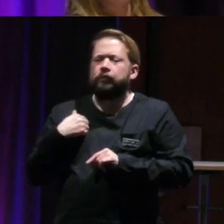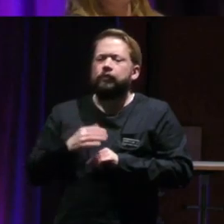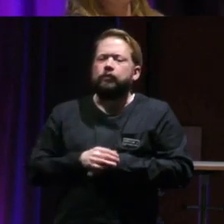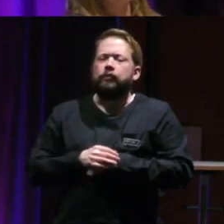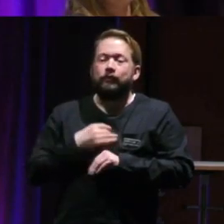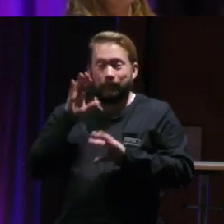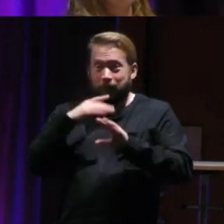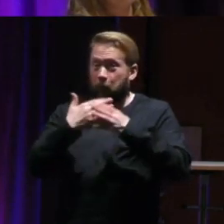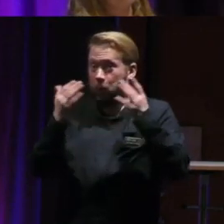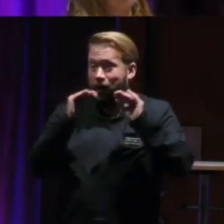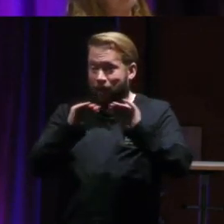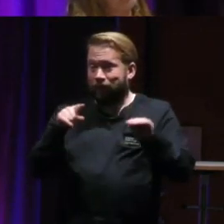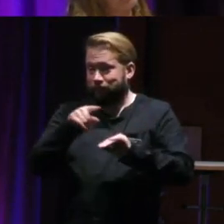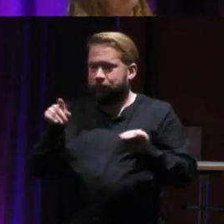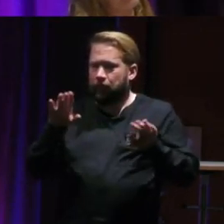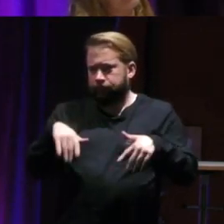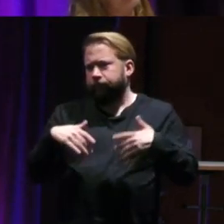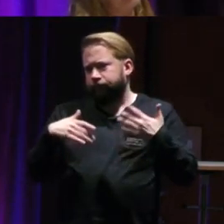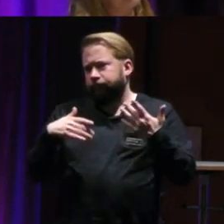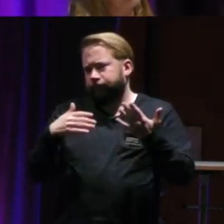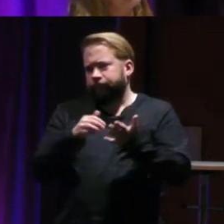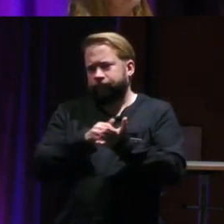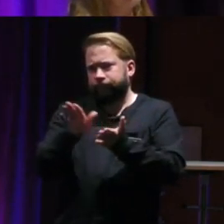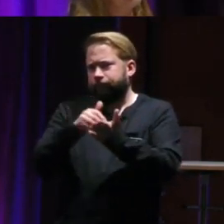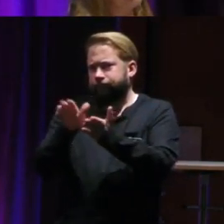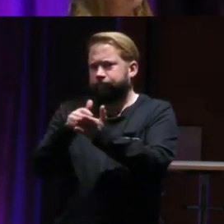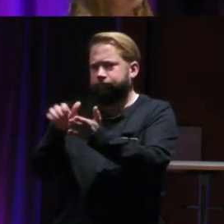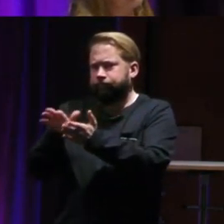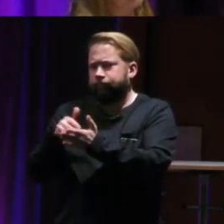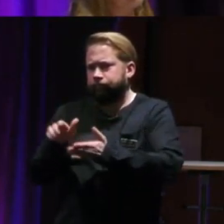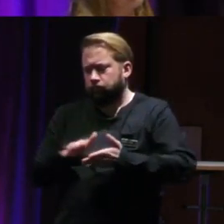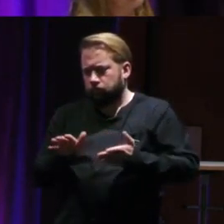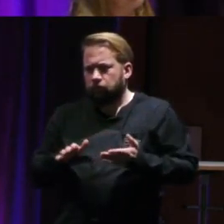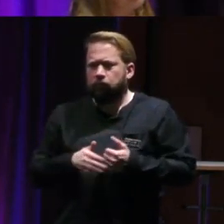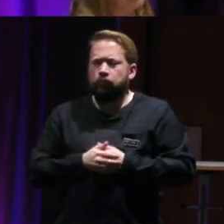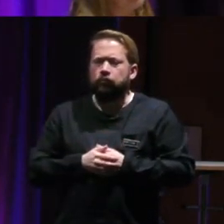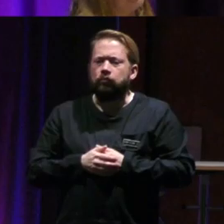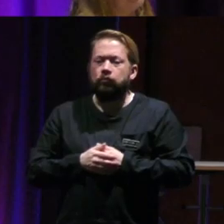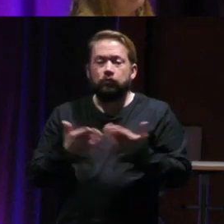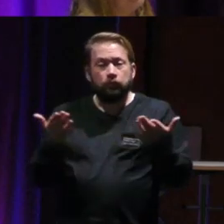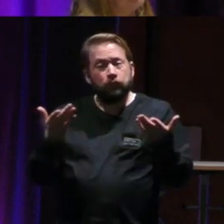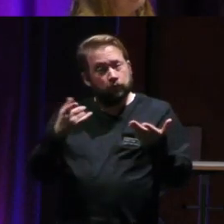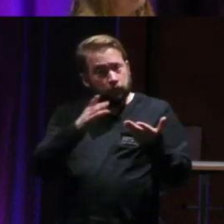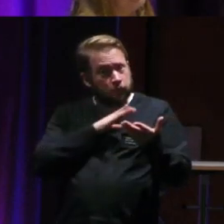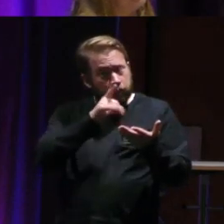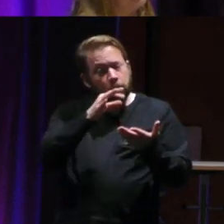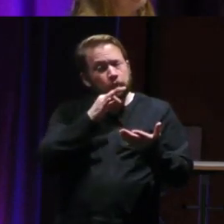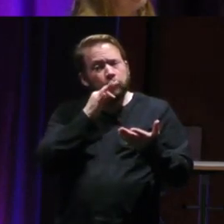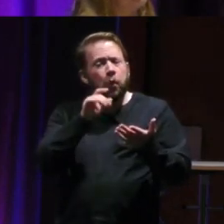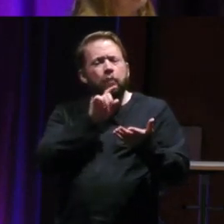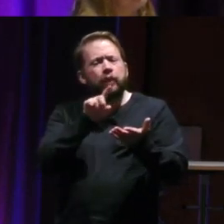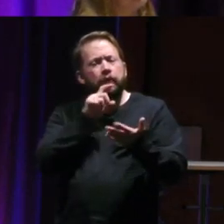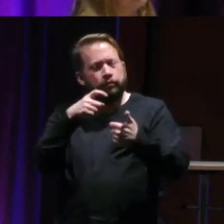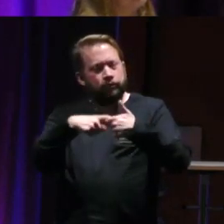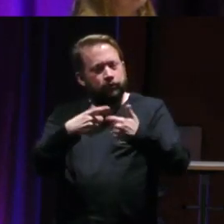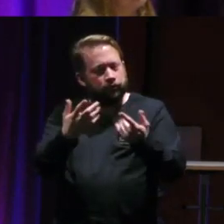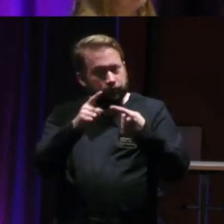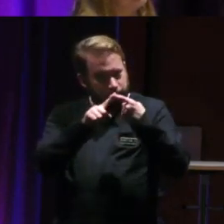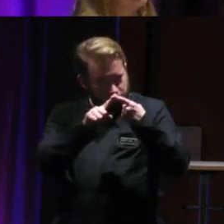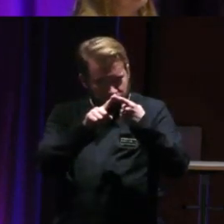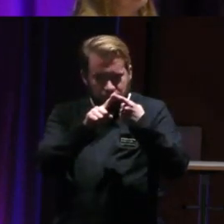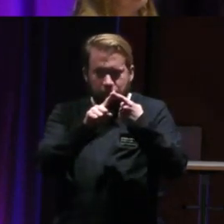are losing their jobs now. Do you have any comments about this? That's one question. The other